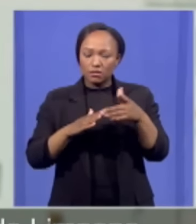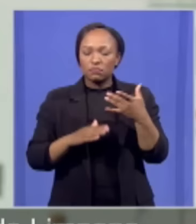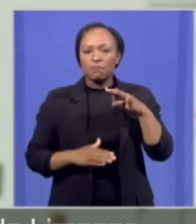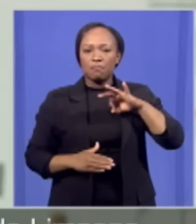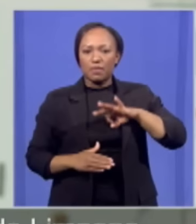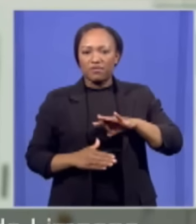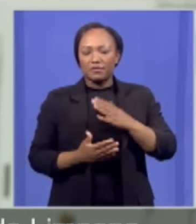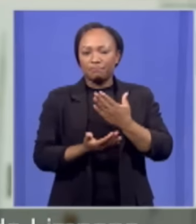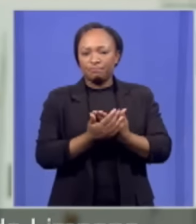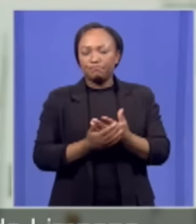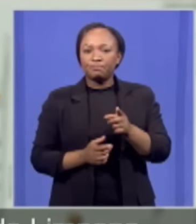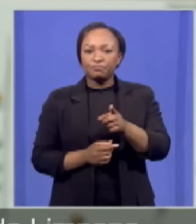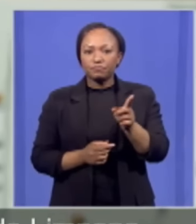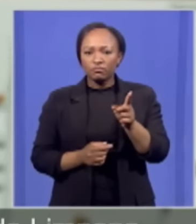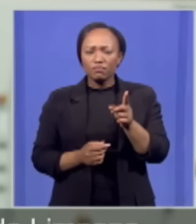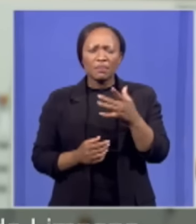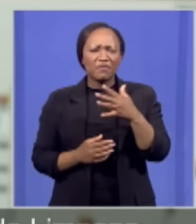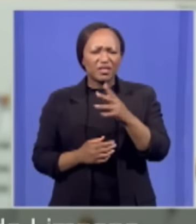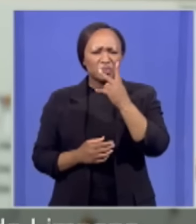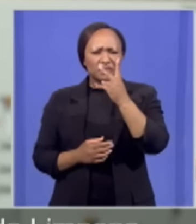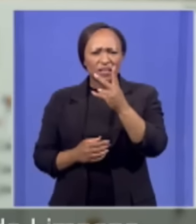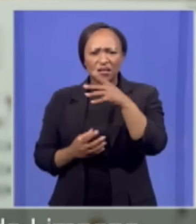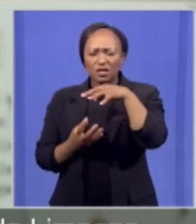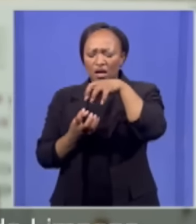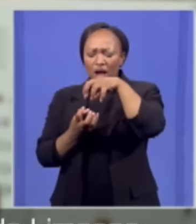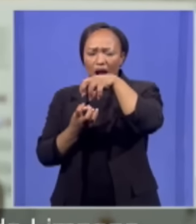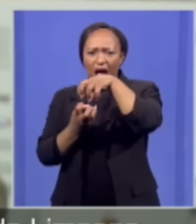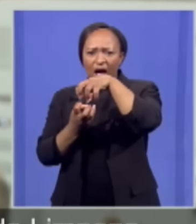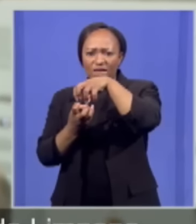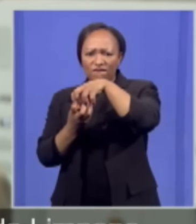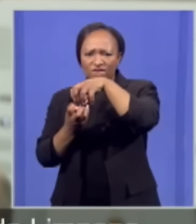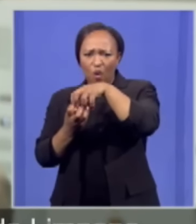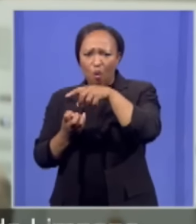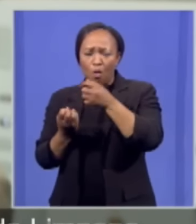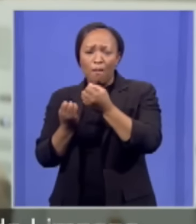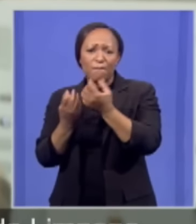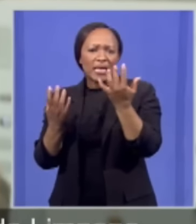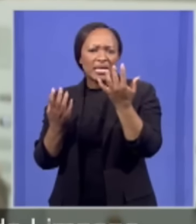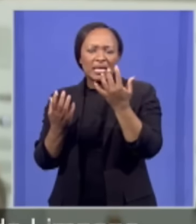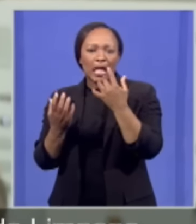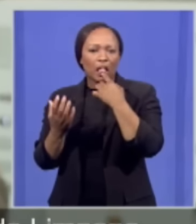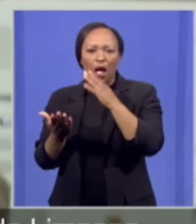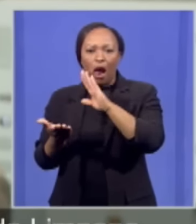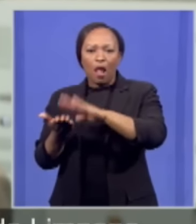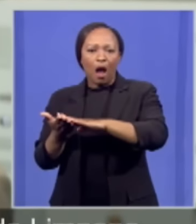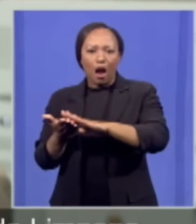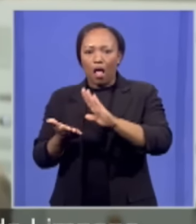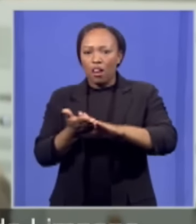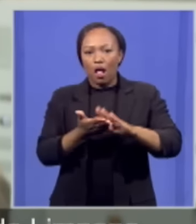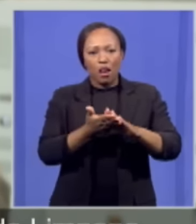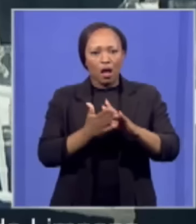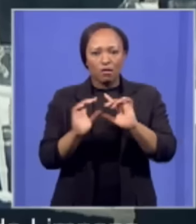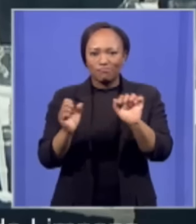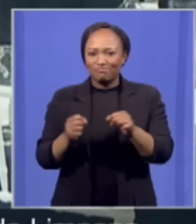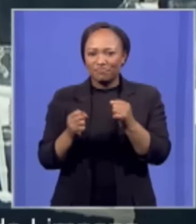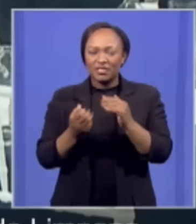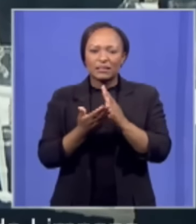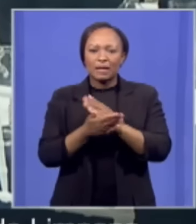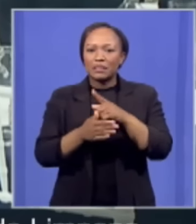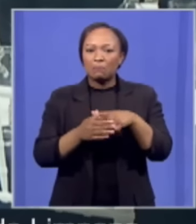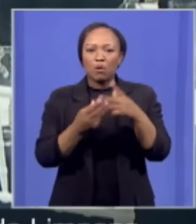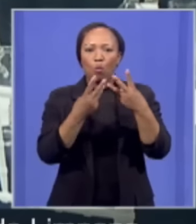there's an abundance of avocados and no one really, we can't finish the avocados that are available. It always goes to waste.